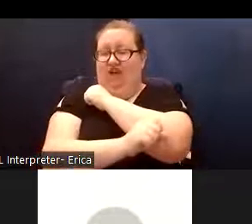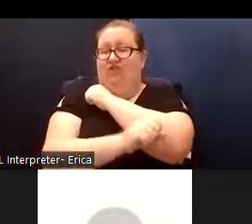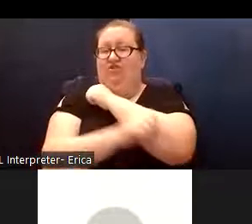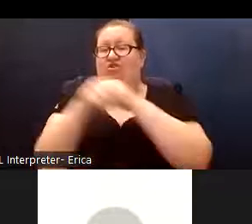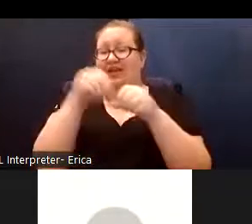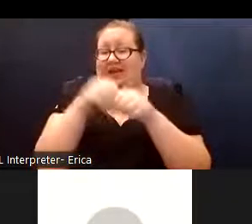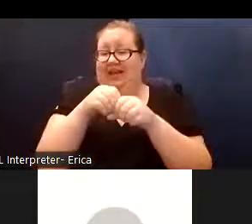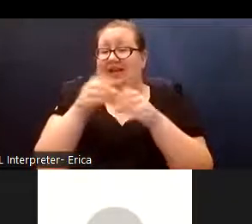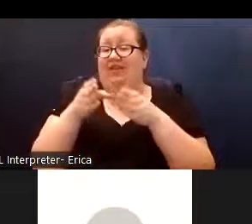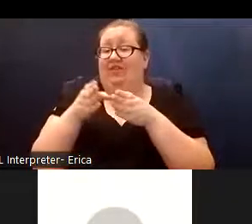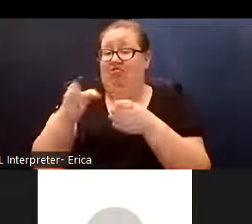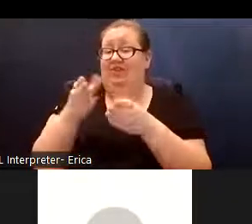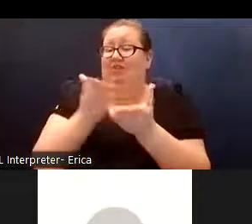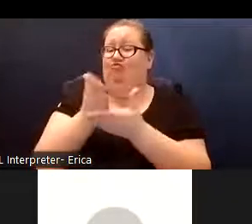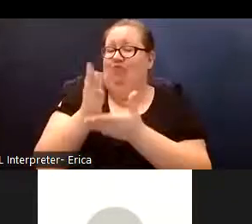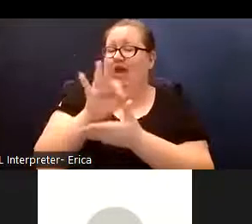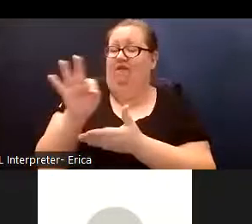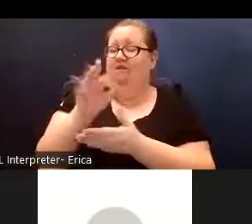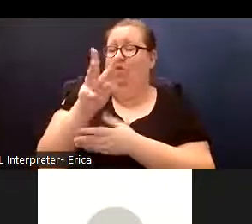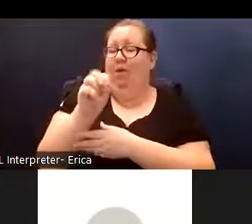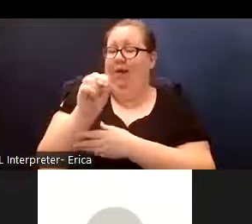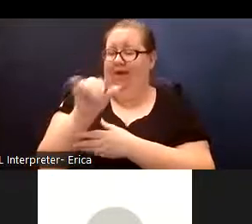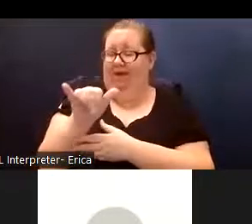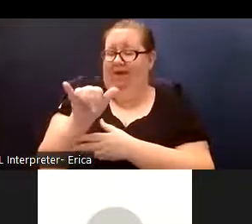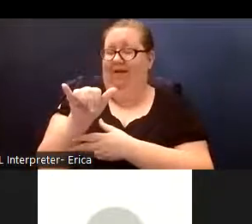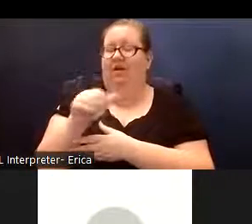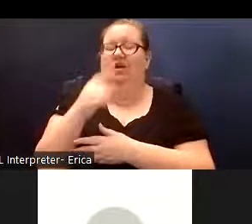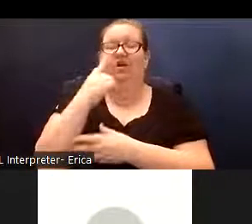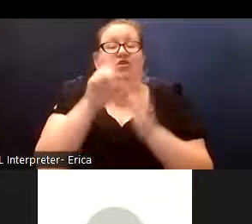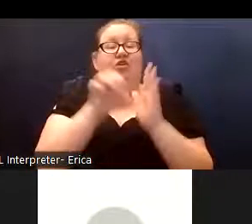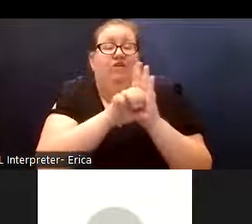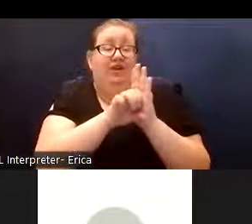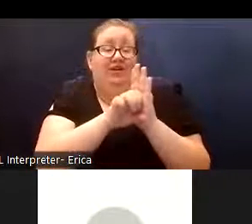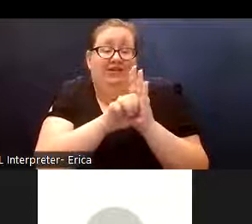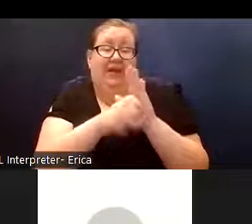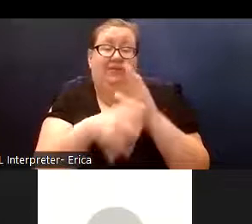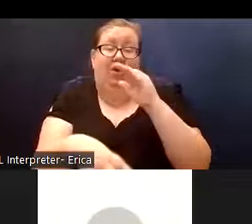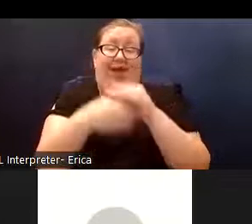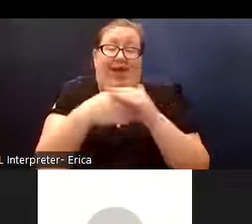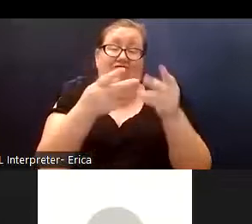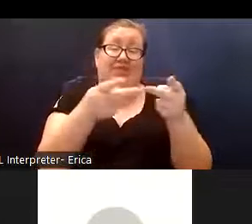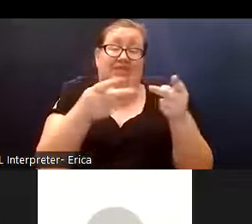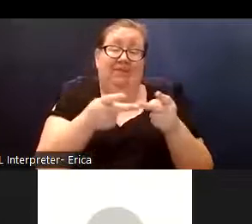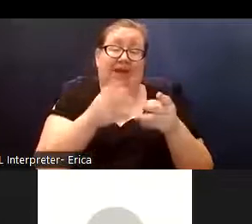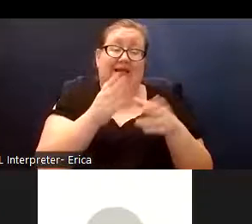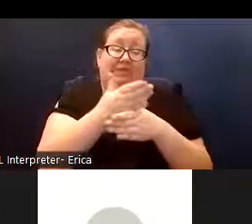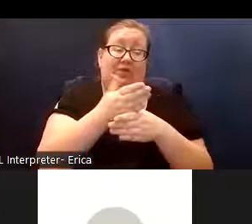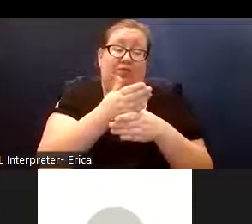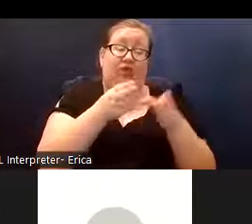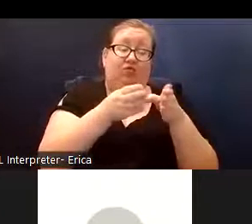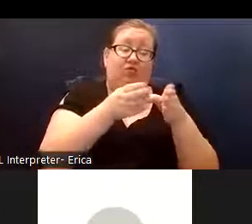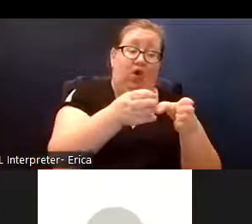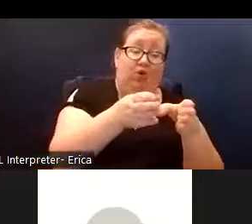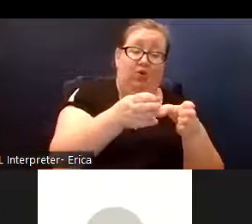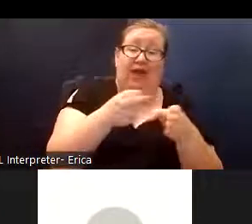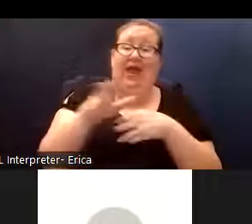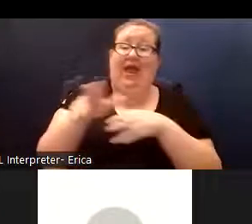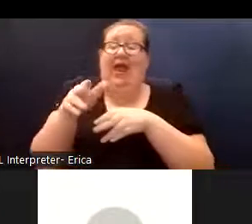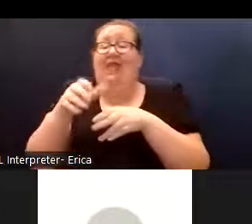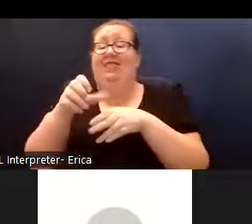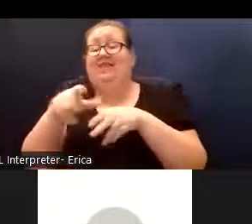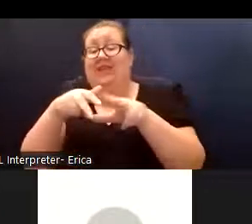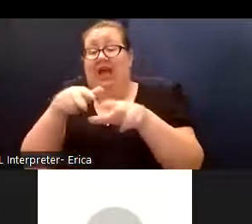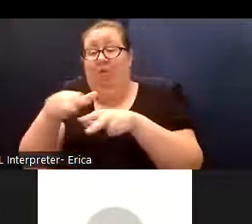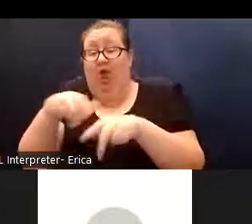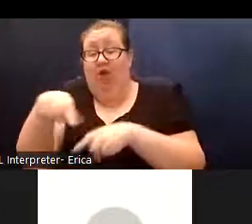street right-of-ways. So for example, extra space between the road and sidewalk, streets that may be a bit